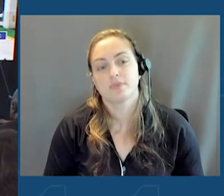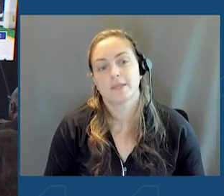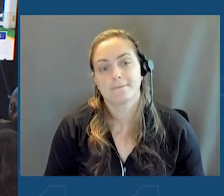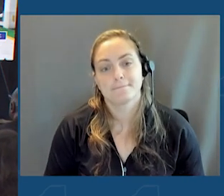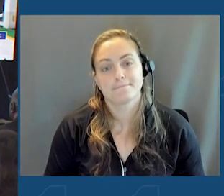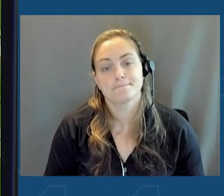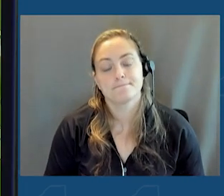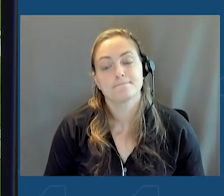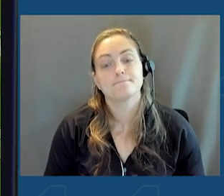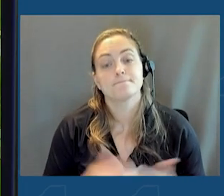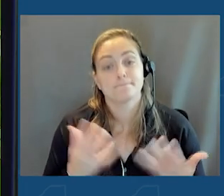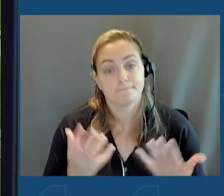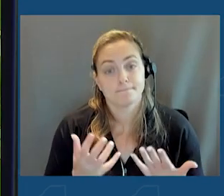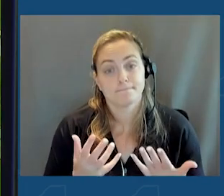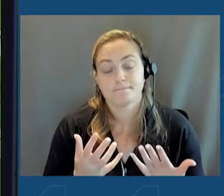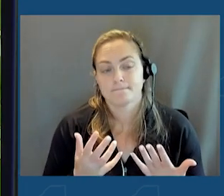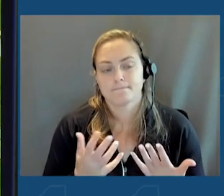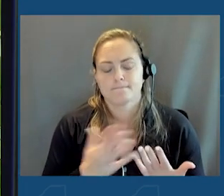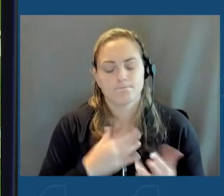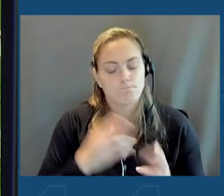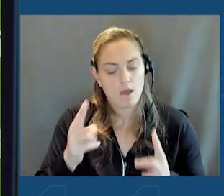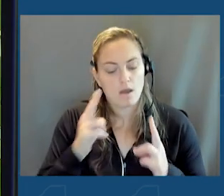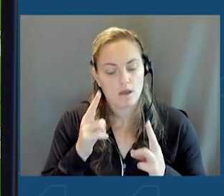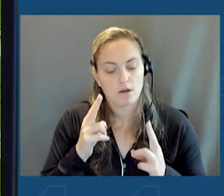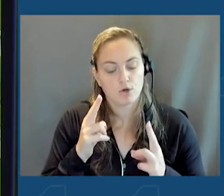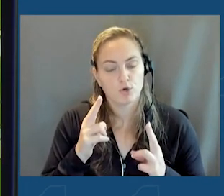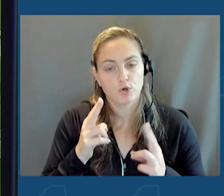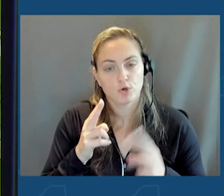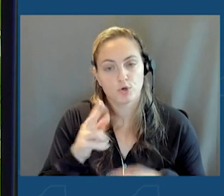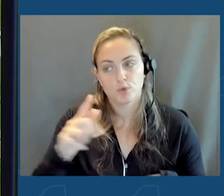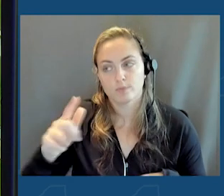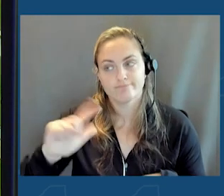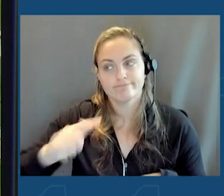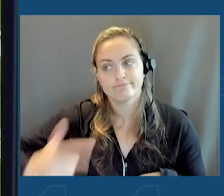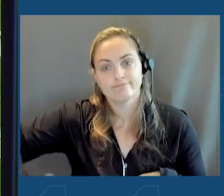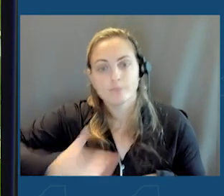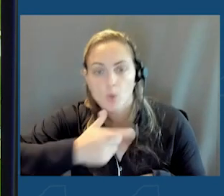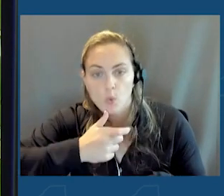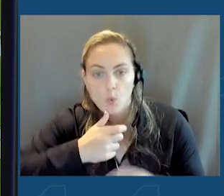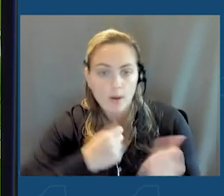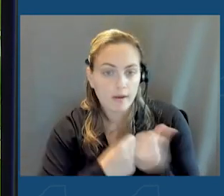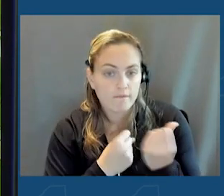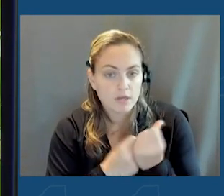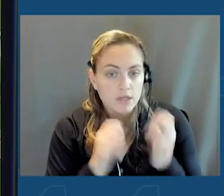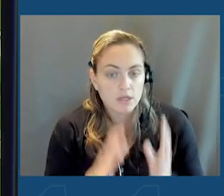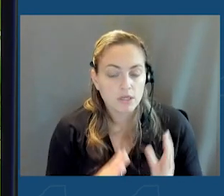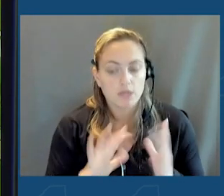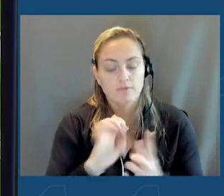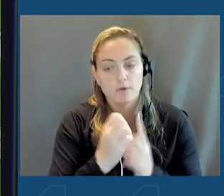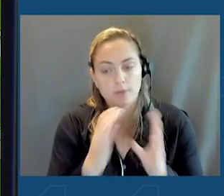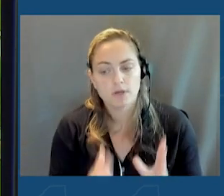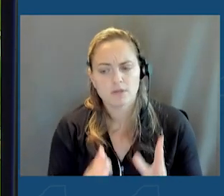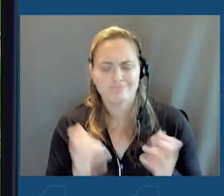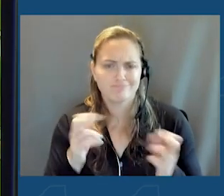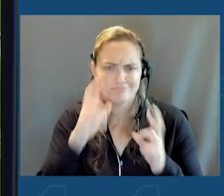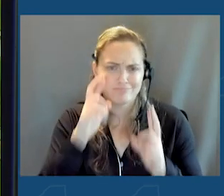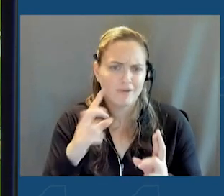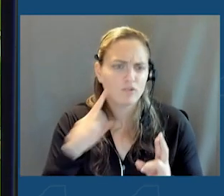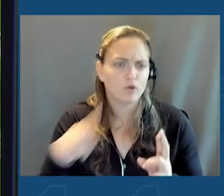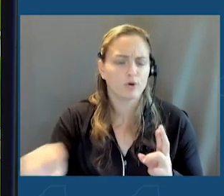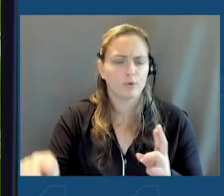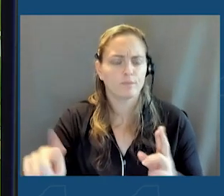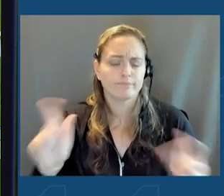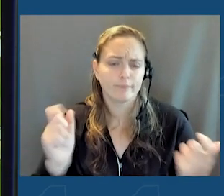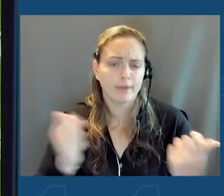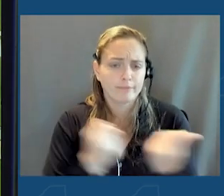With that, it's my honor to bring up an advocate, an environmentalist, someone that I have much respect for. Please, a big round of